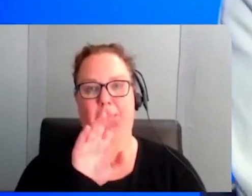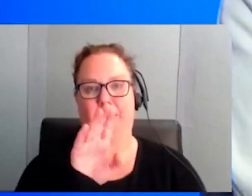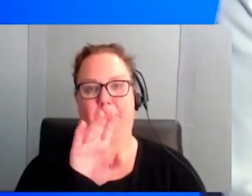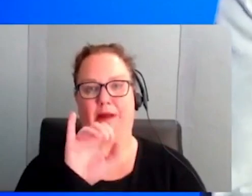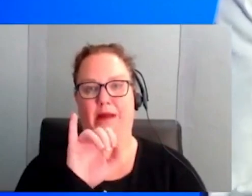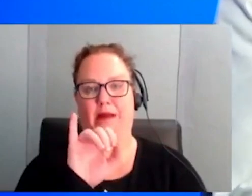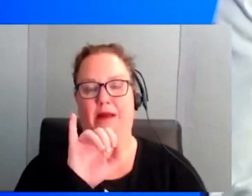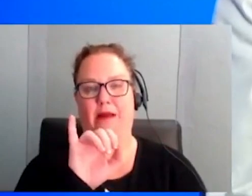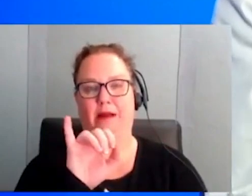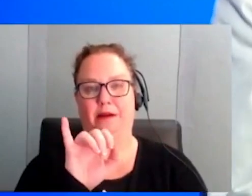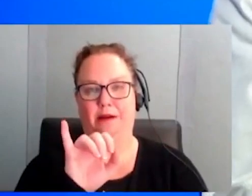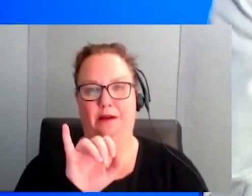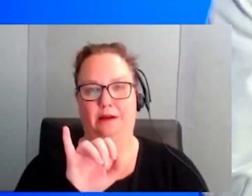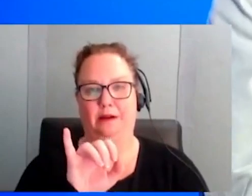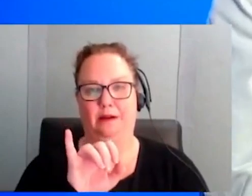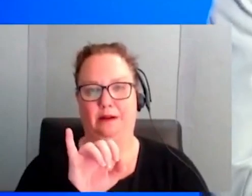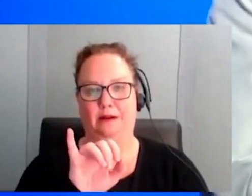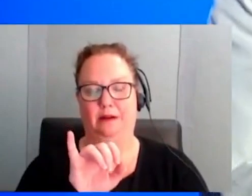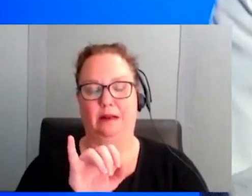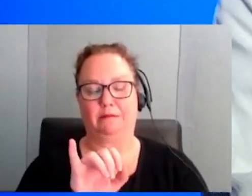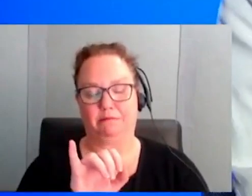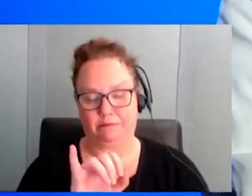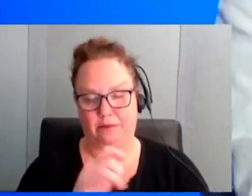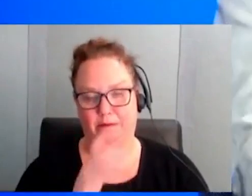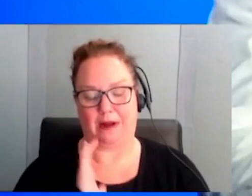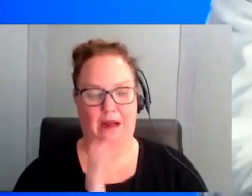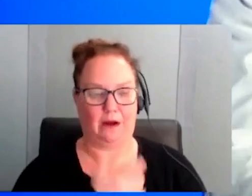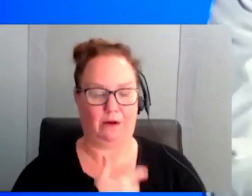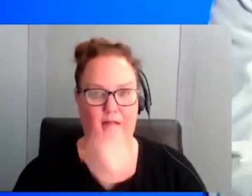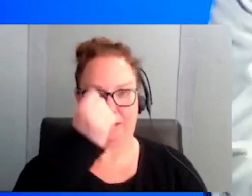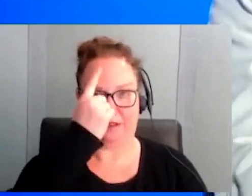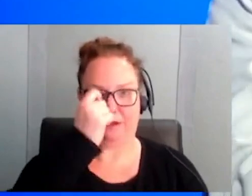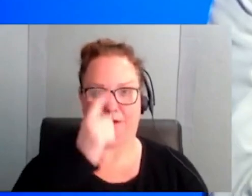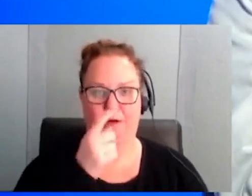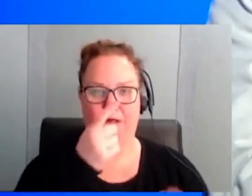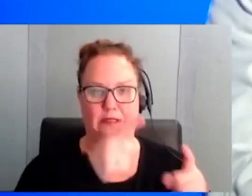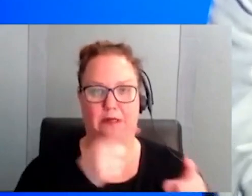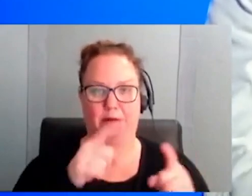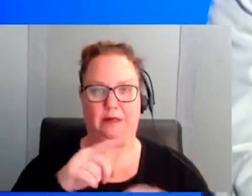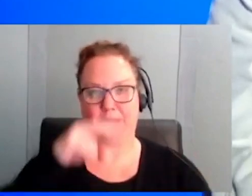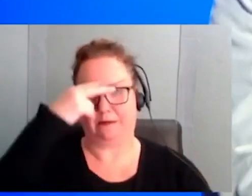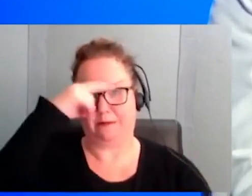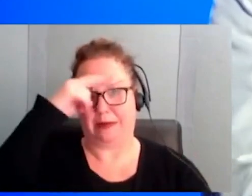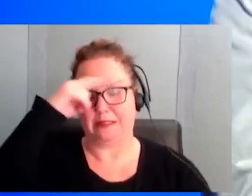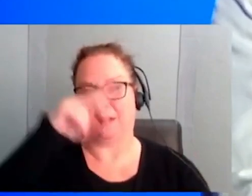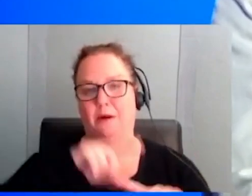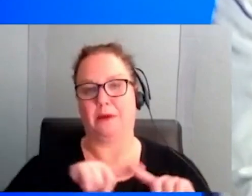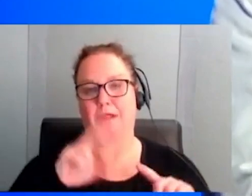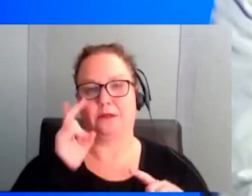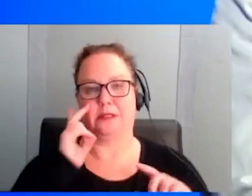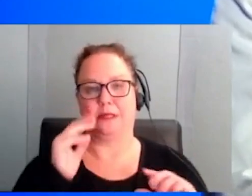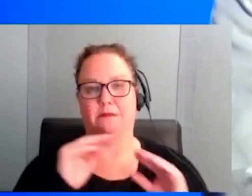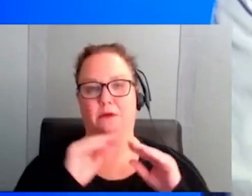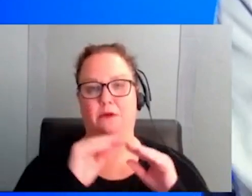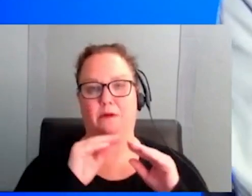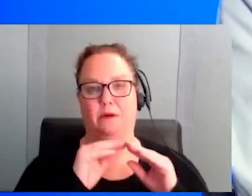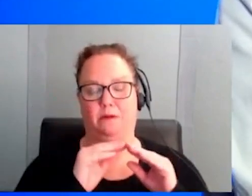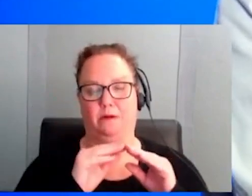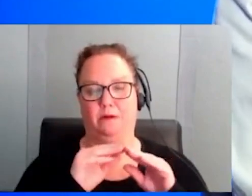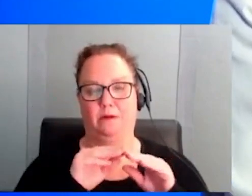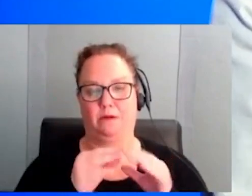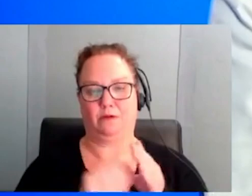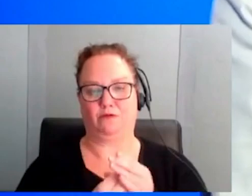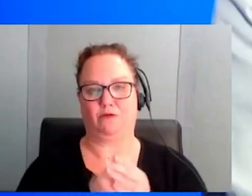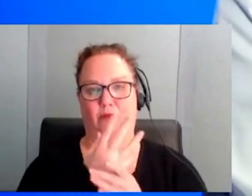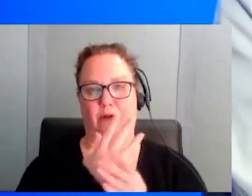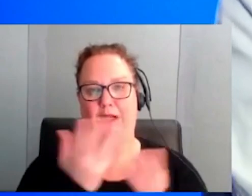organizations. And as far as we know, it primarily was coming up from Mexico, but they're starting to see more and more homegrown fentanyl now,